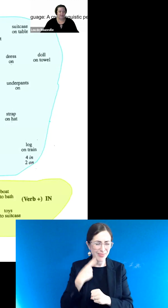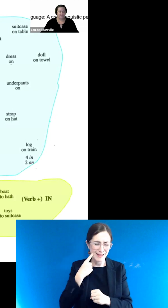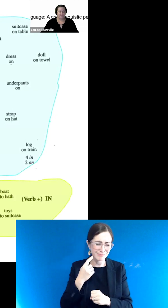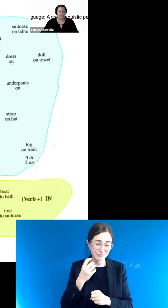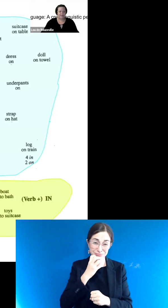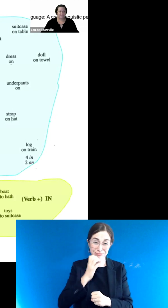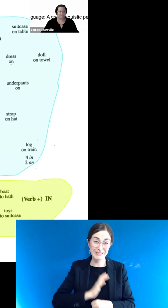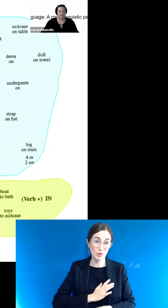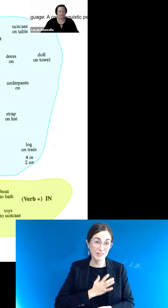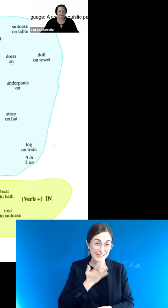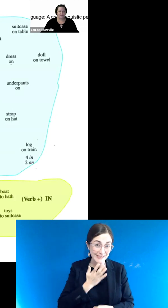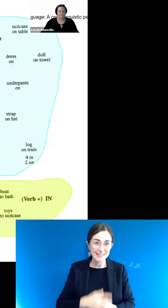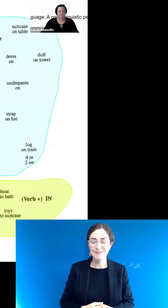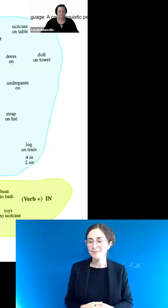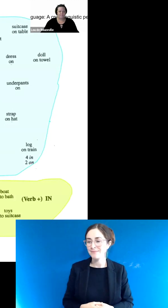really fascinating,